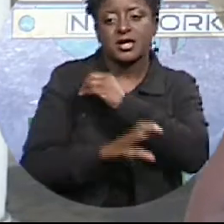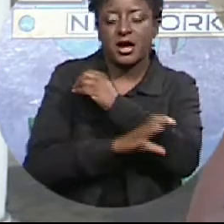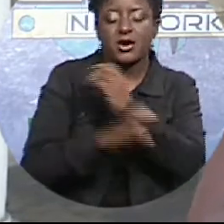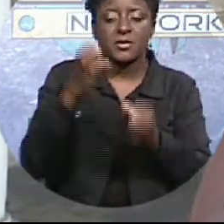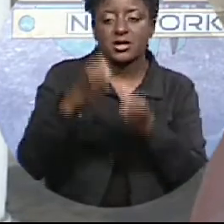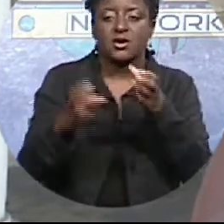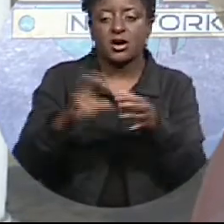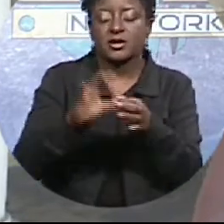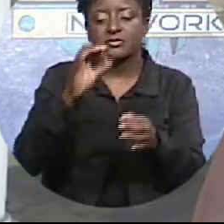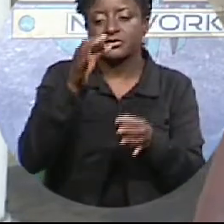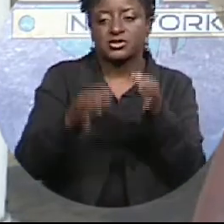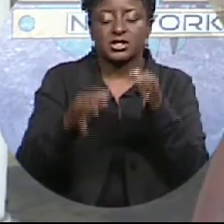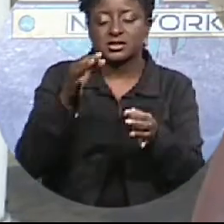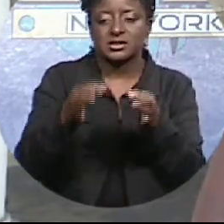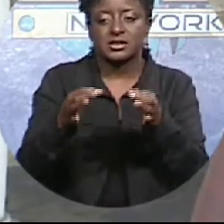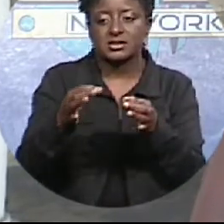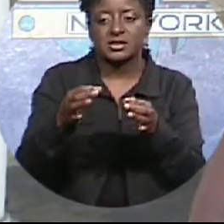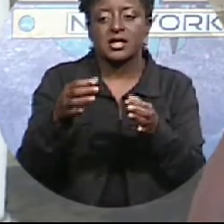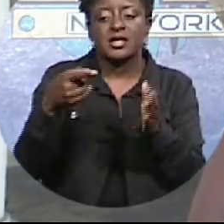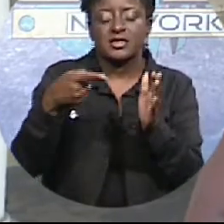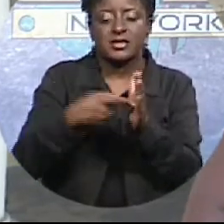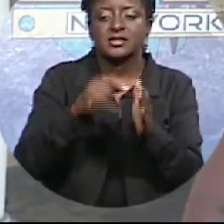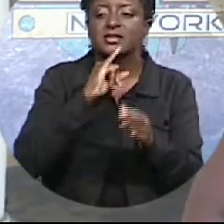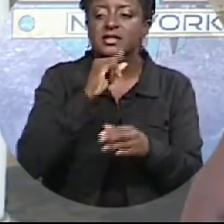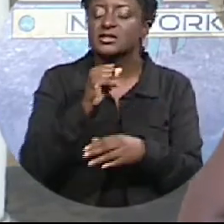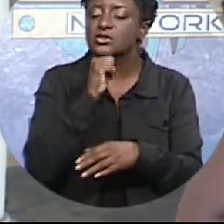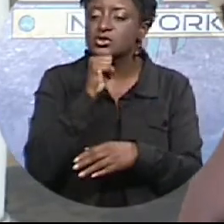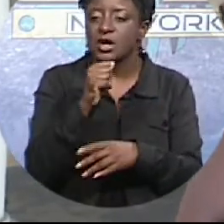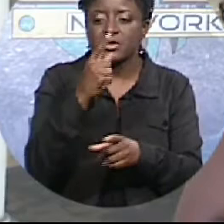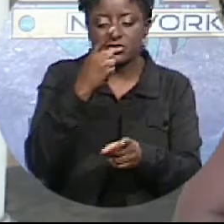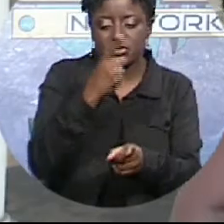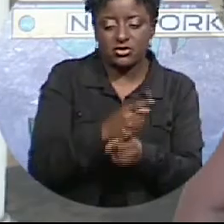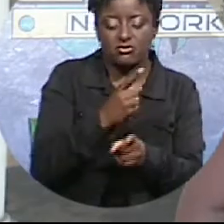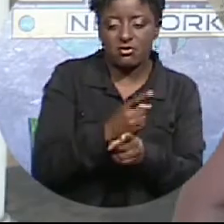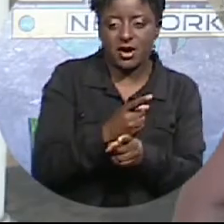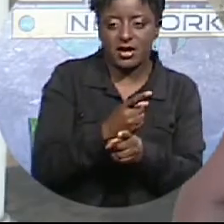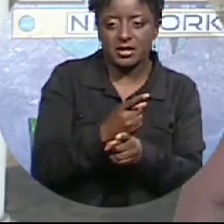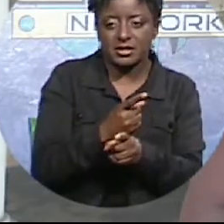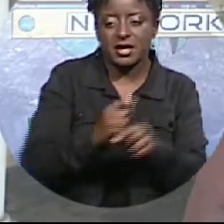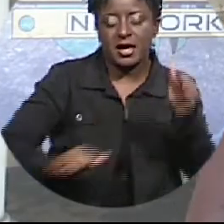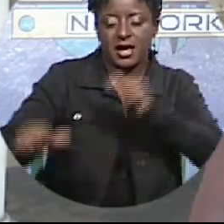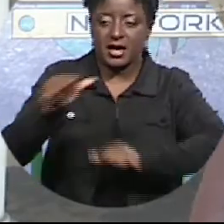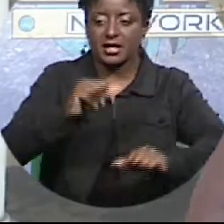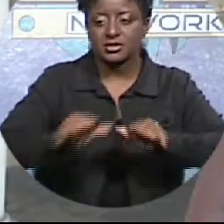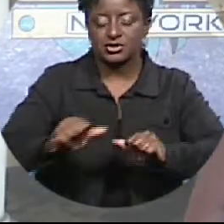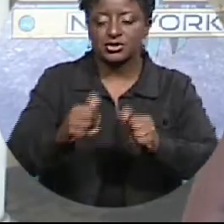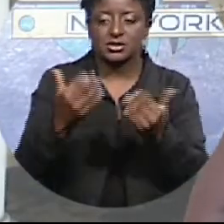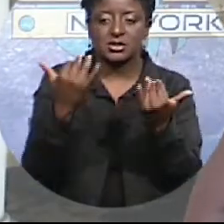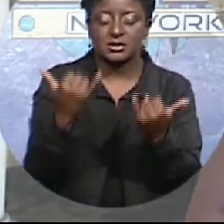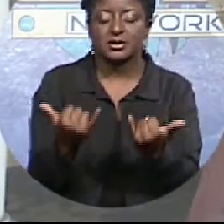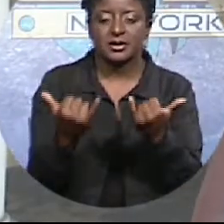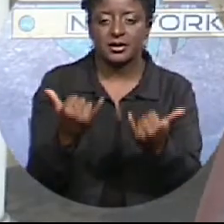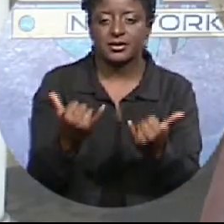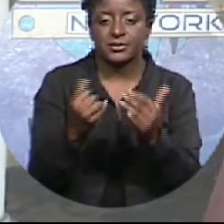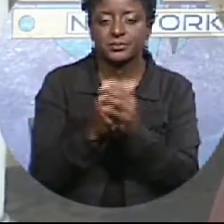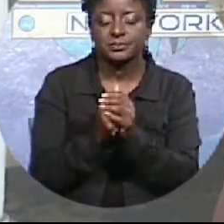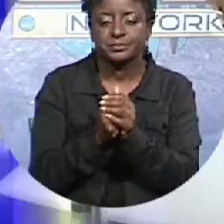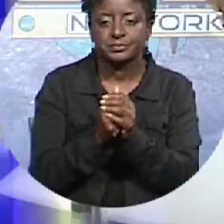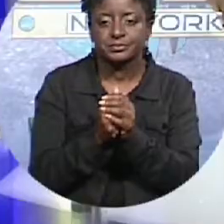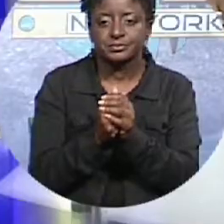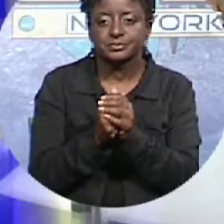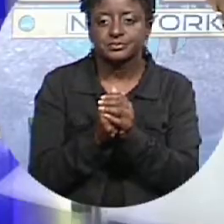Minister Gomez says this is just not the right move at this time. Janaea Noel Ferguson, ZNS Network